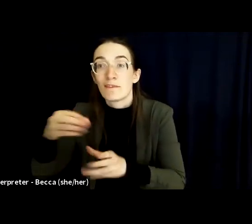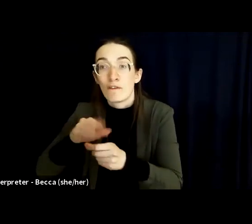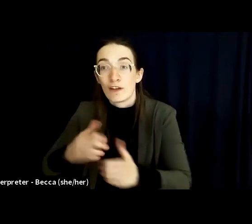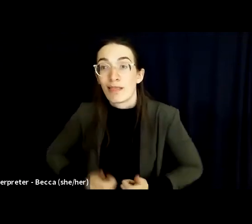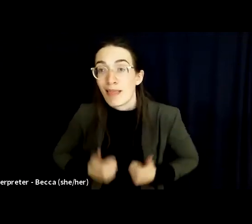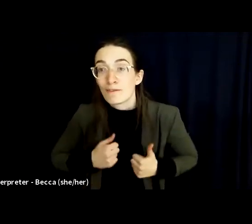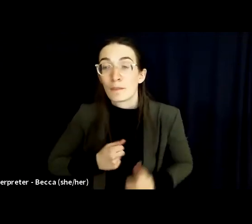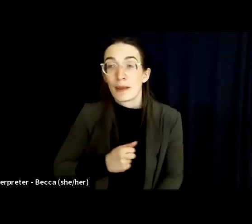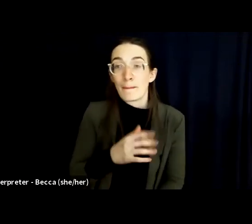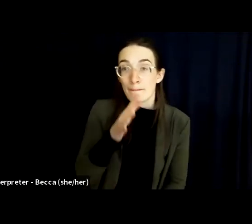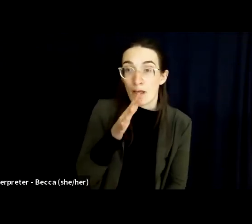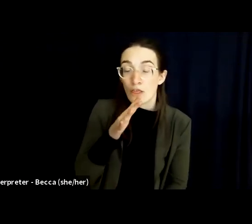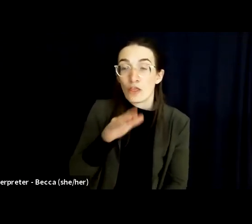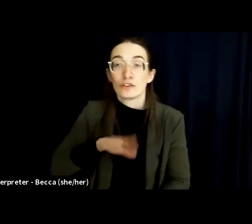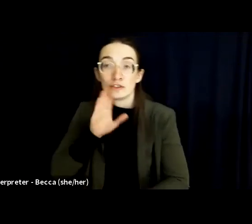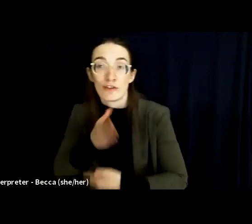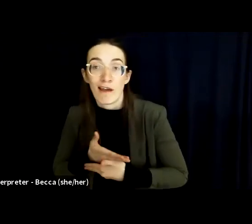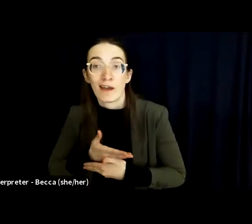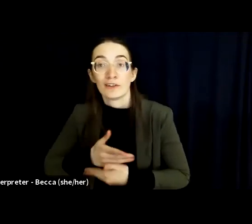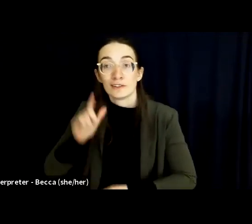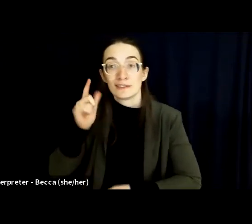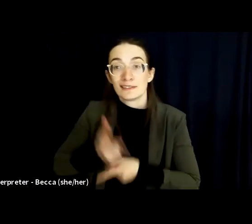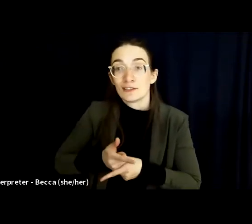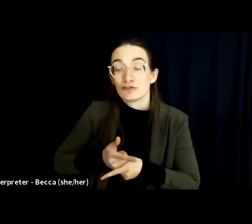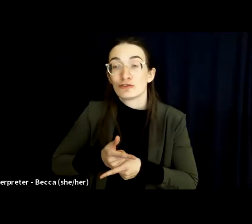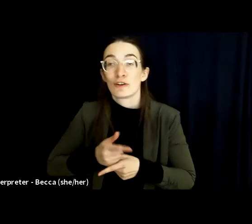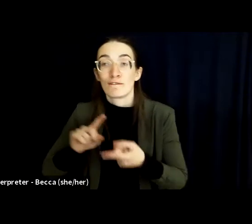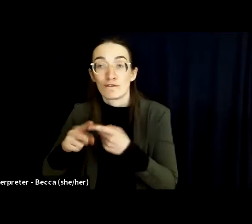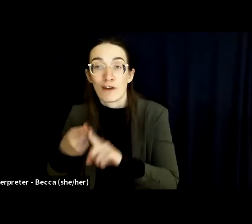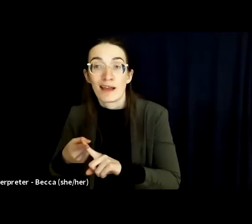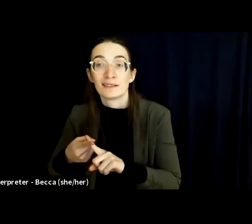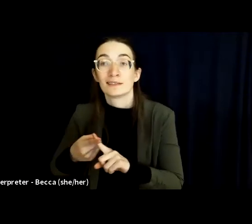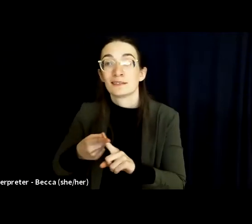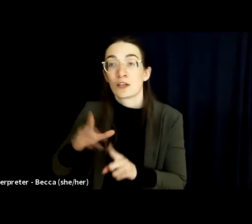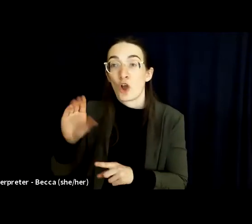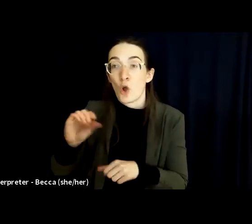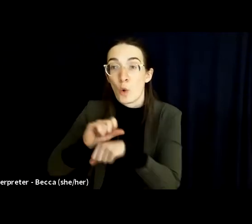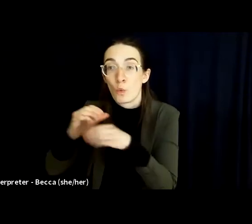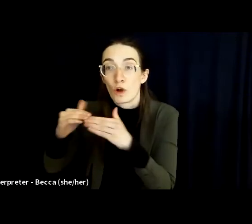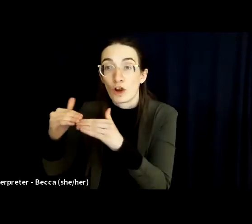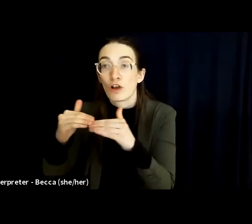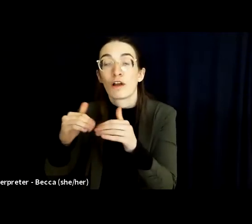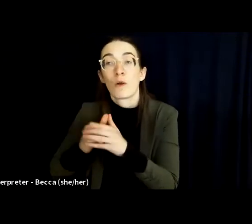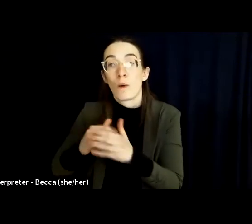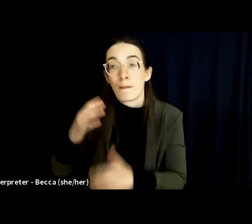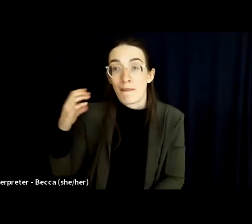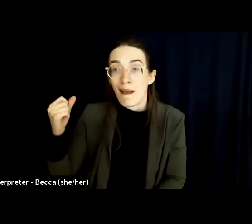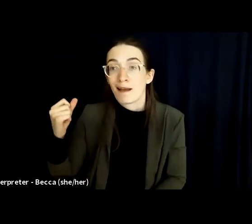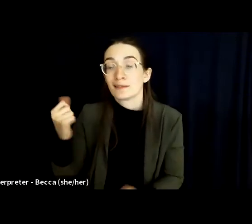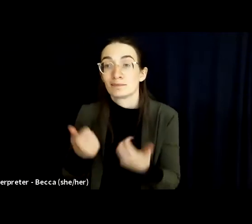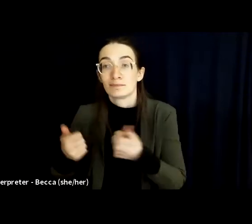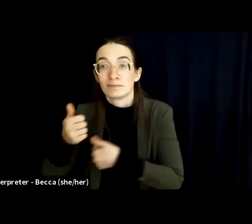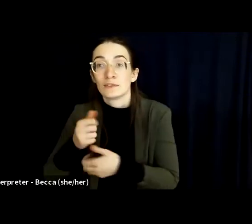mother, daughter, sister, friend, coworker, boss, whatever. So with whichever dimensions feel the